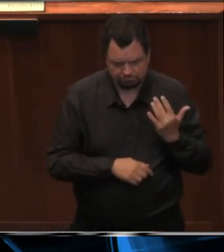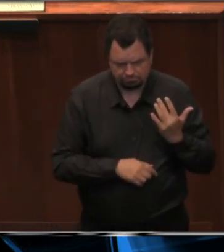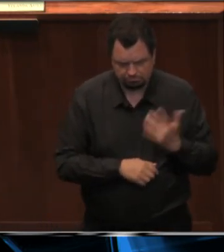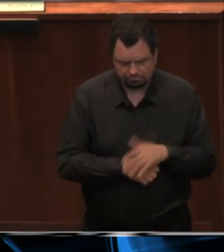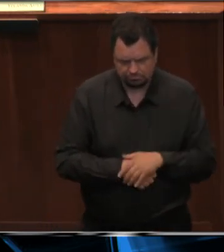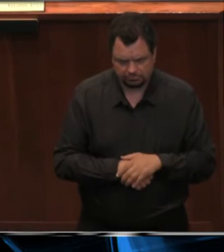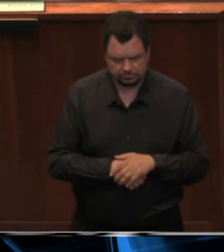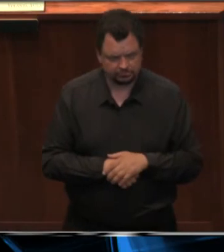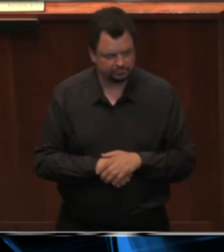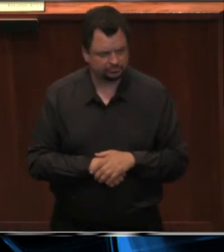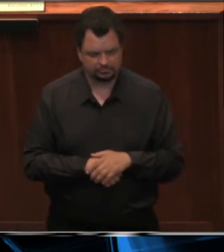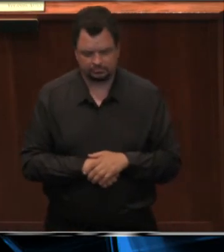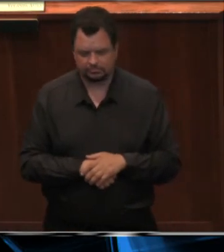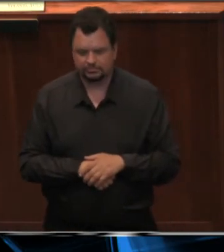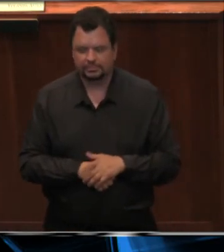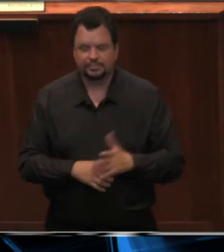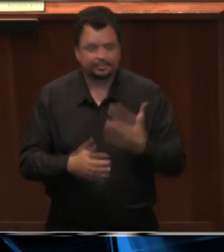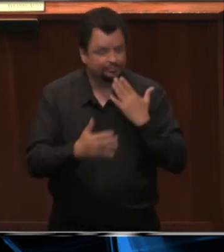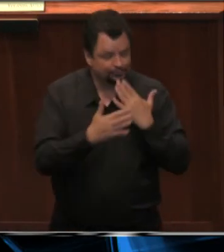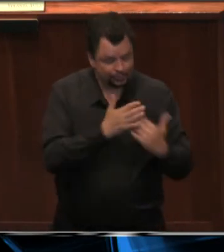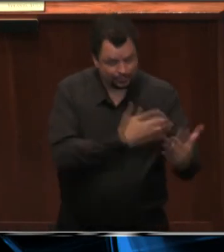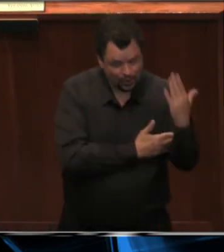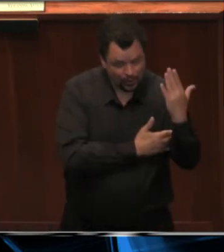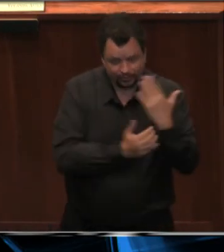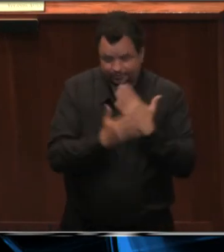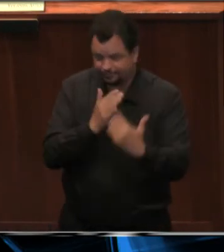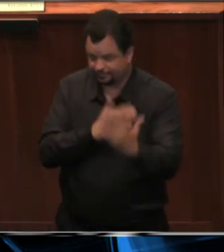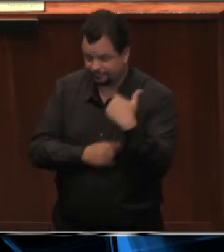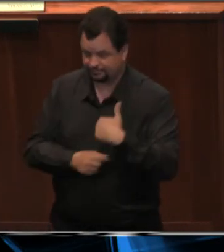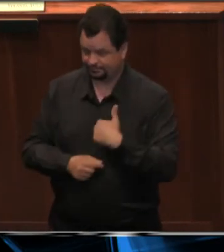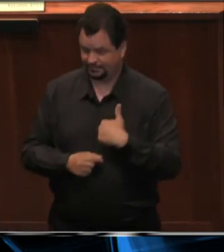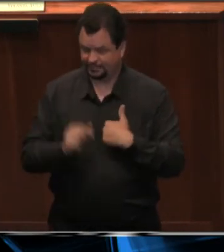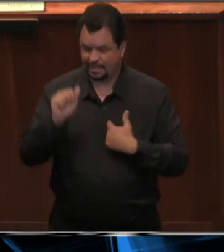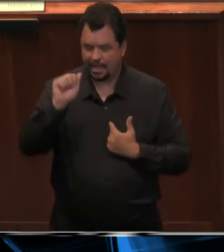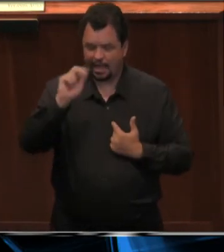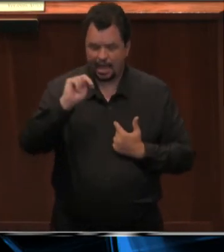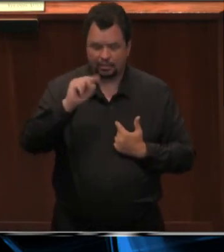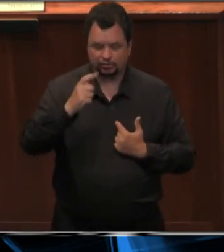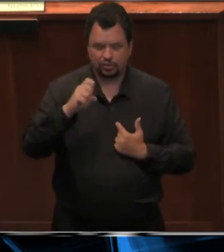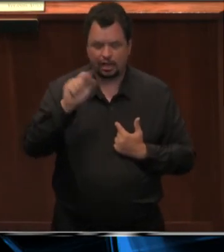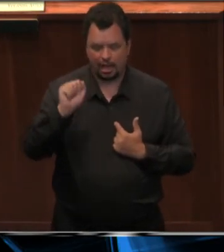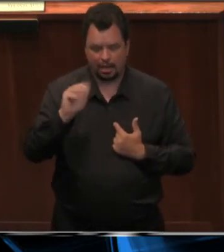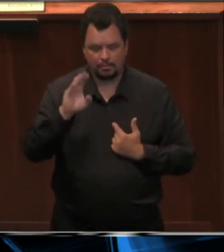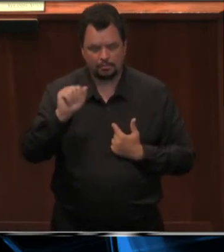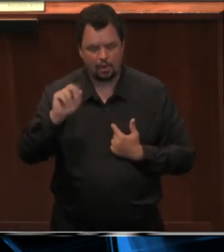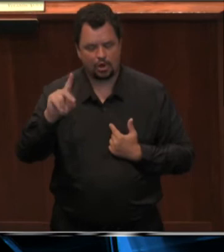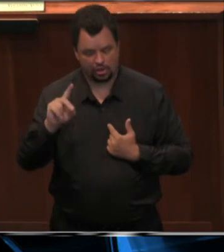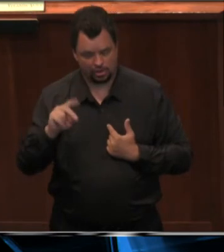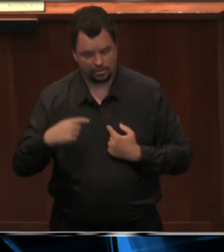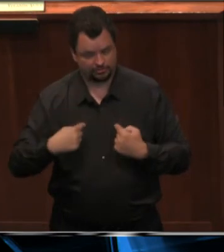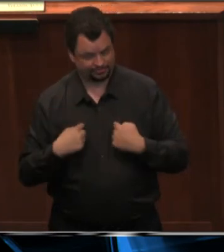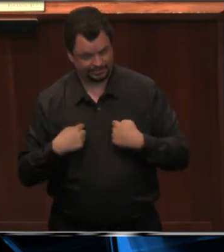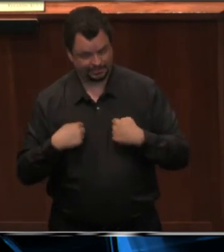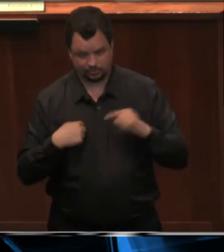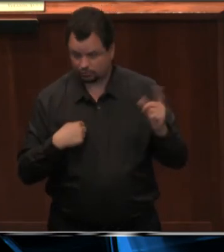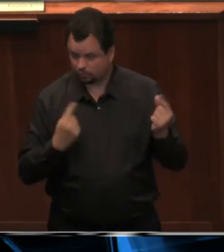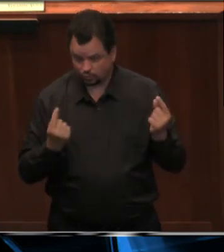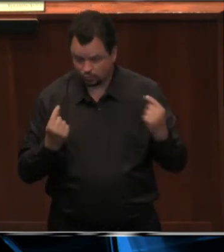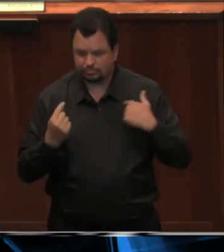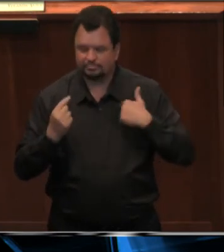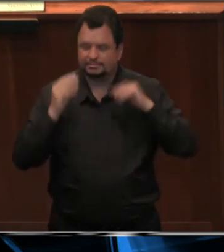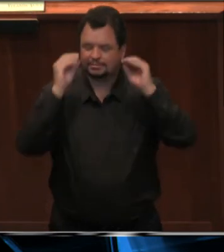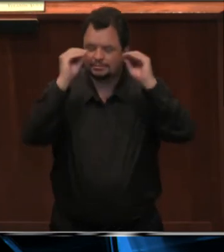Yes, please. Good morning. My name is Angela Byrd, and I am a teacher. I don't say this lightly because I truly believe